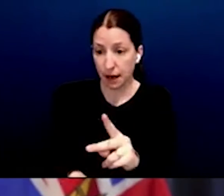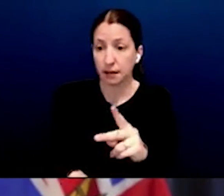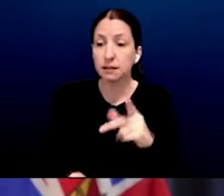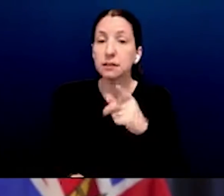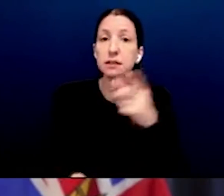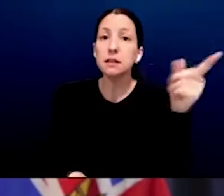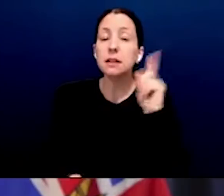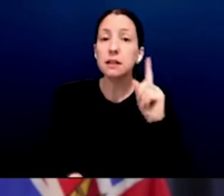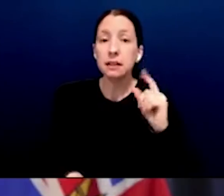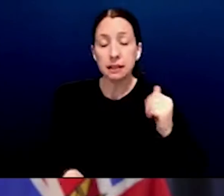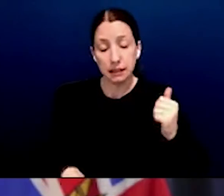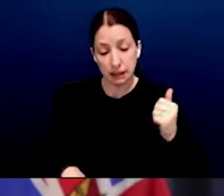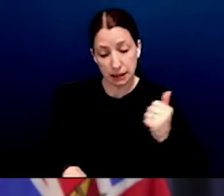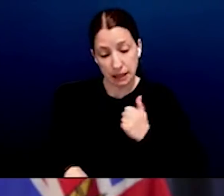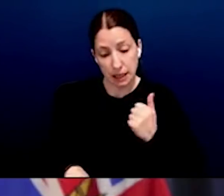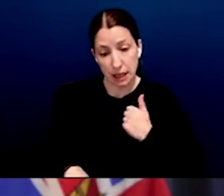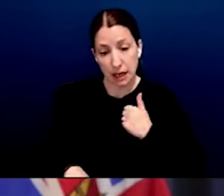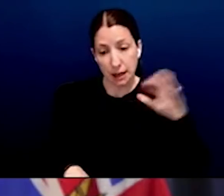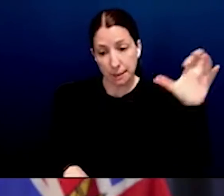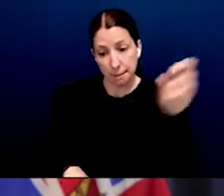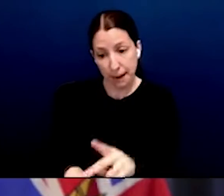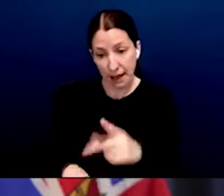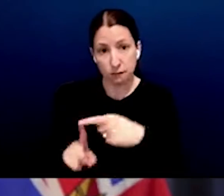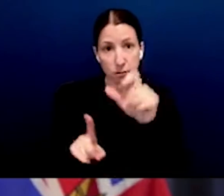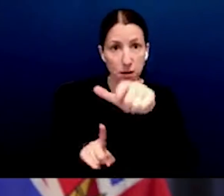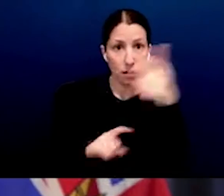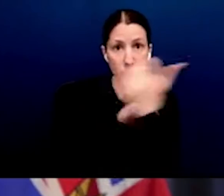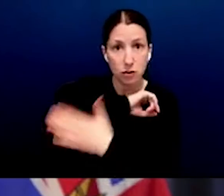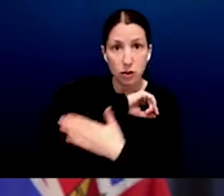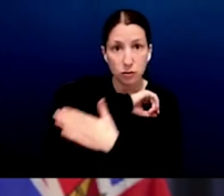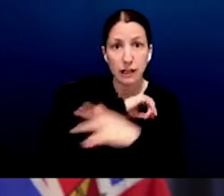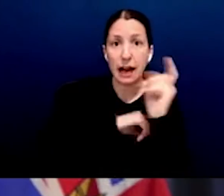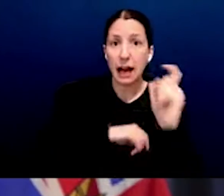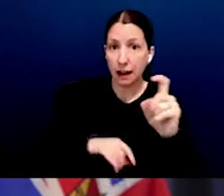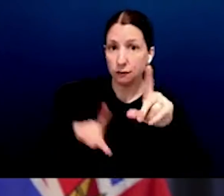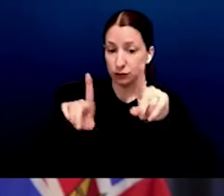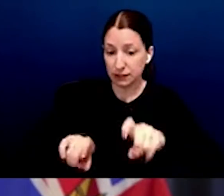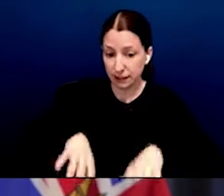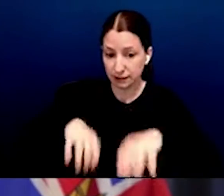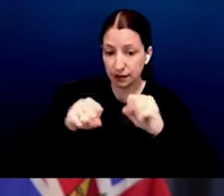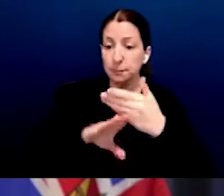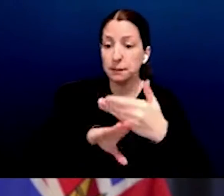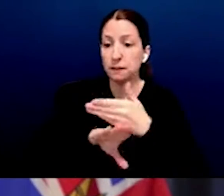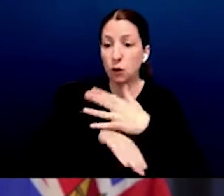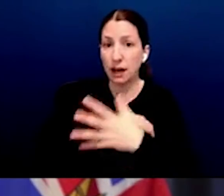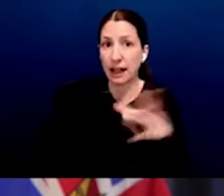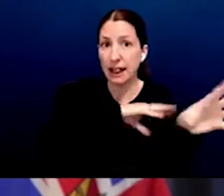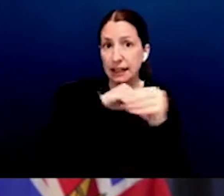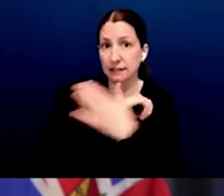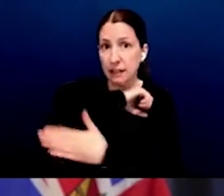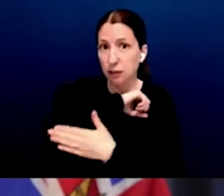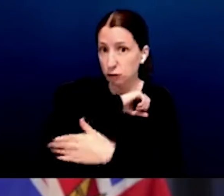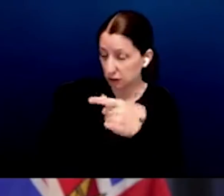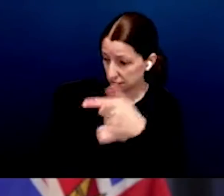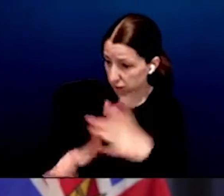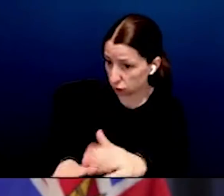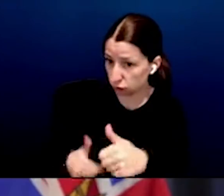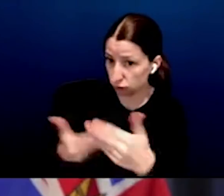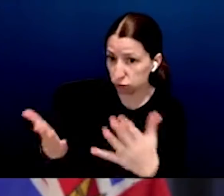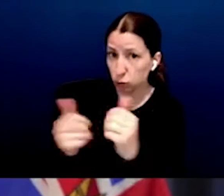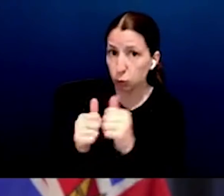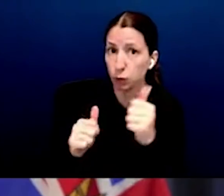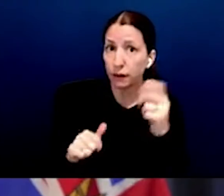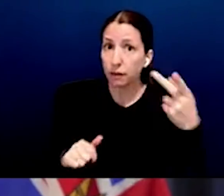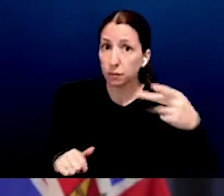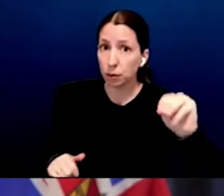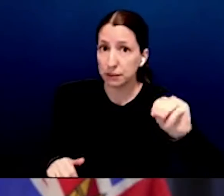Canada, they must produce a test, one that they can get before they leave the country. Have you raised these concerns with the Prime Minister? Do